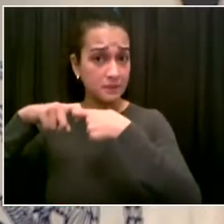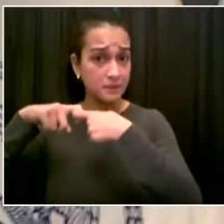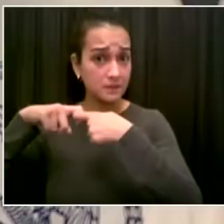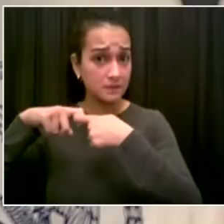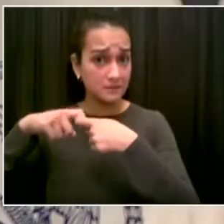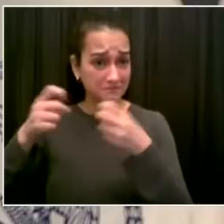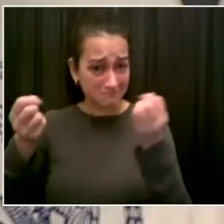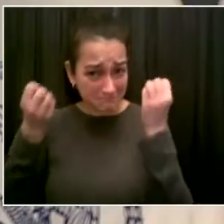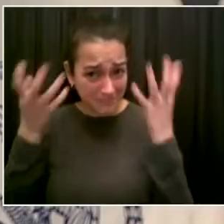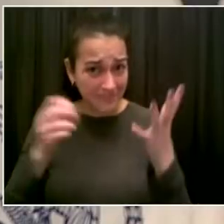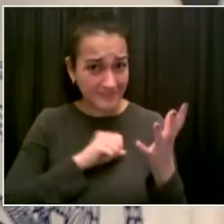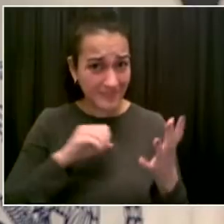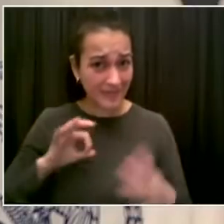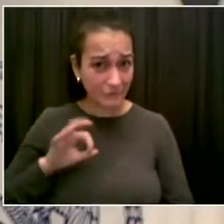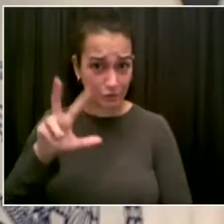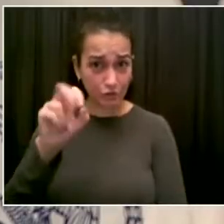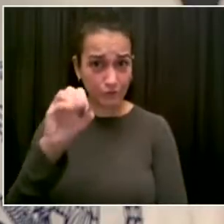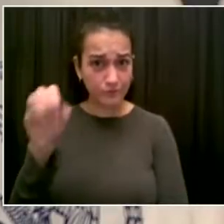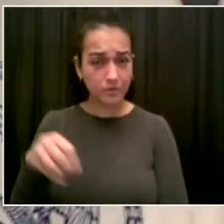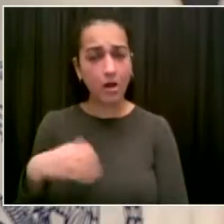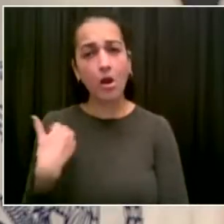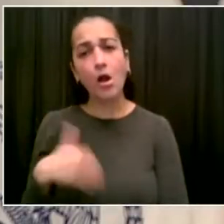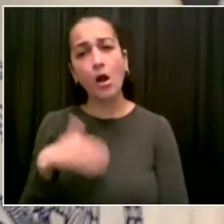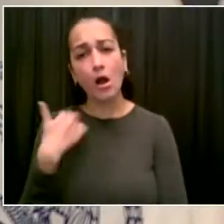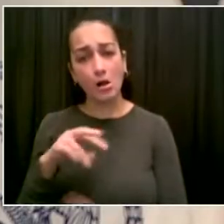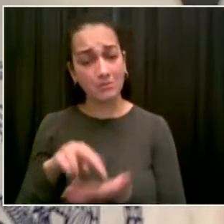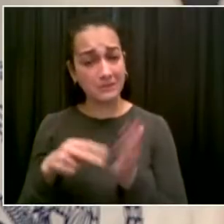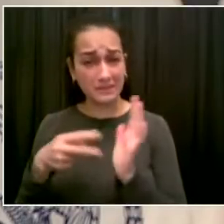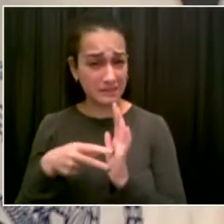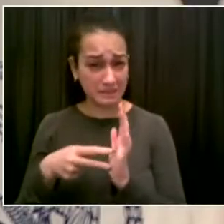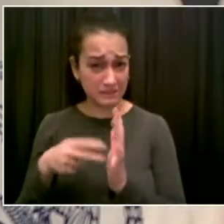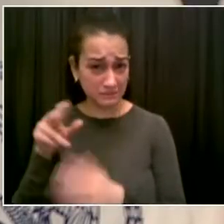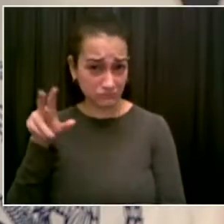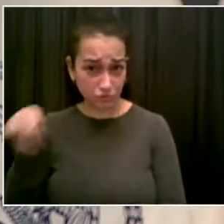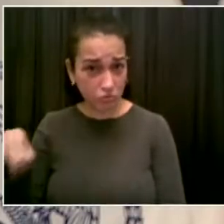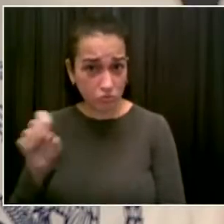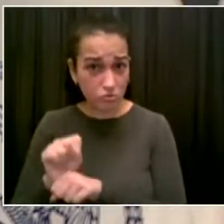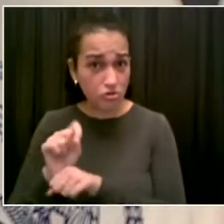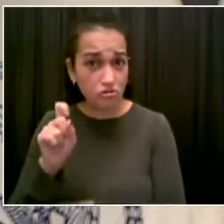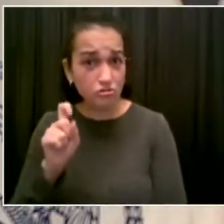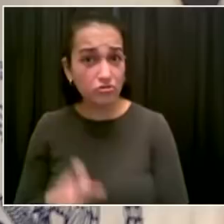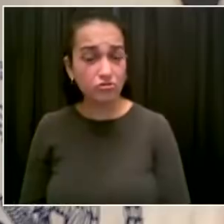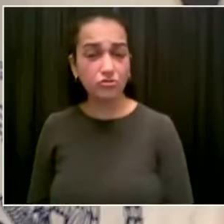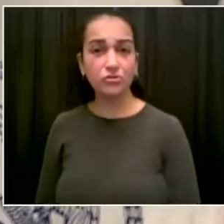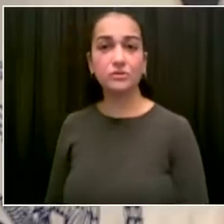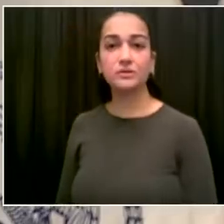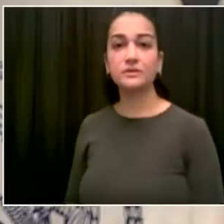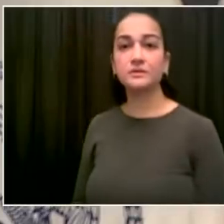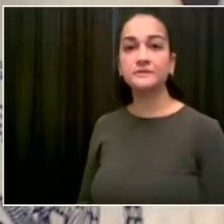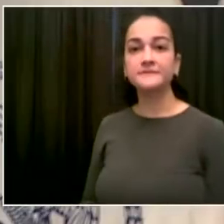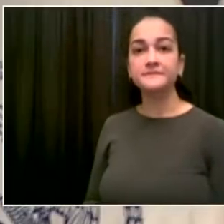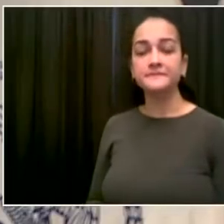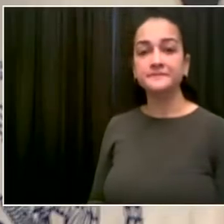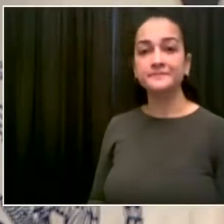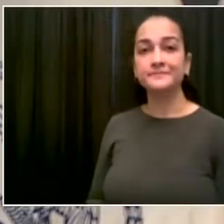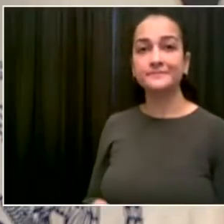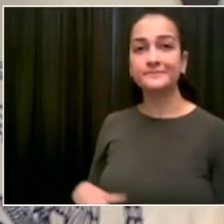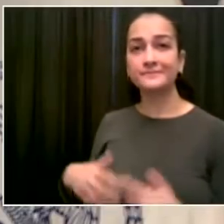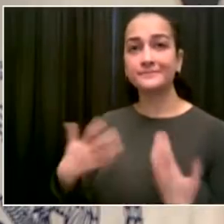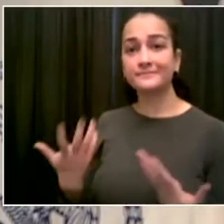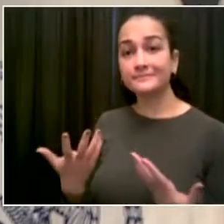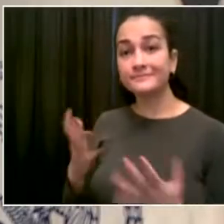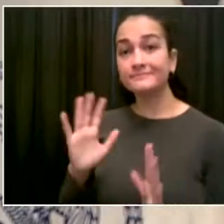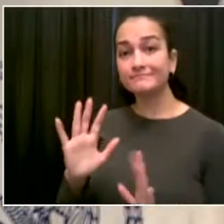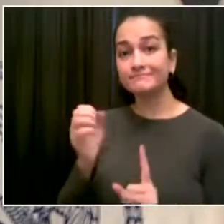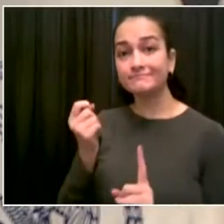serve with extraordinary distinction. They're members of organizations with very proud traditions of protecting